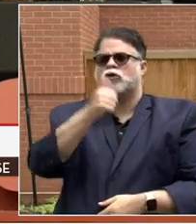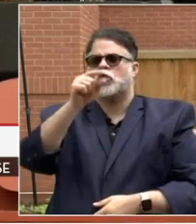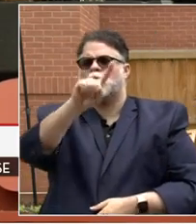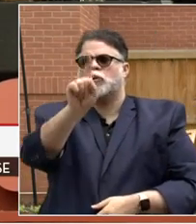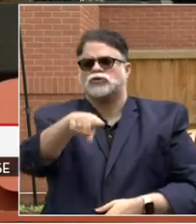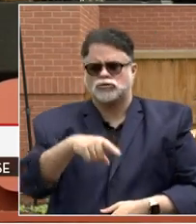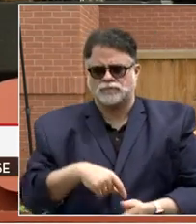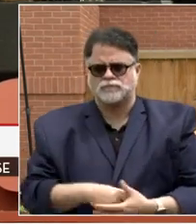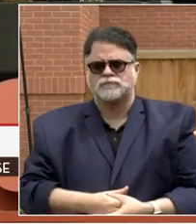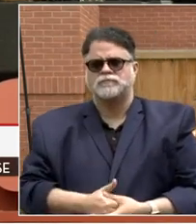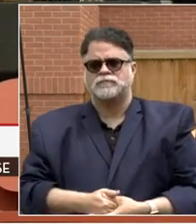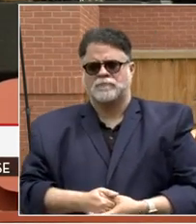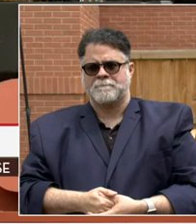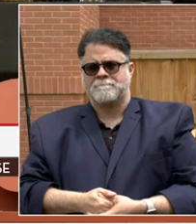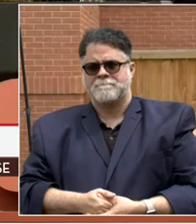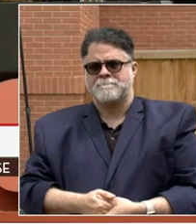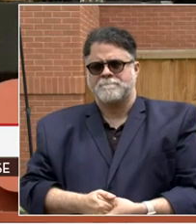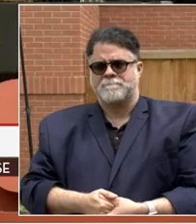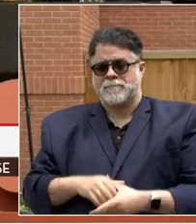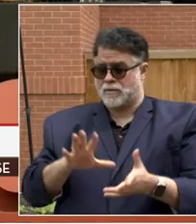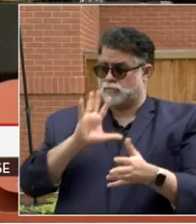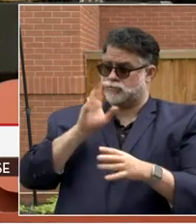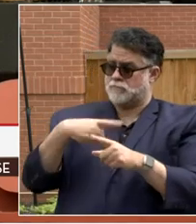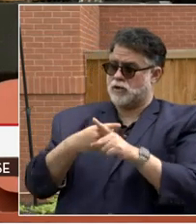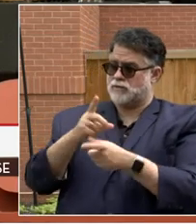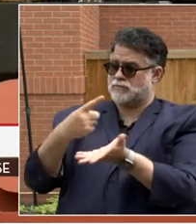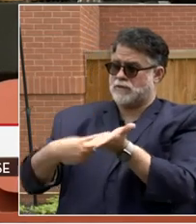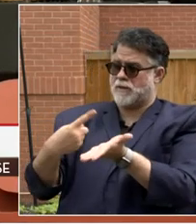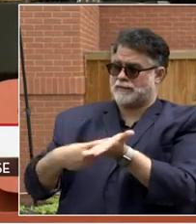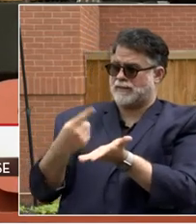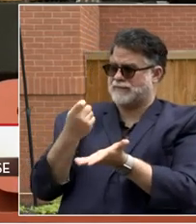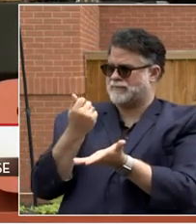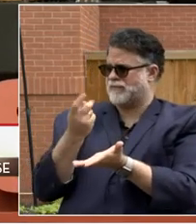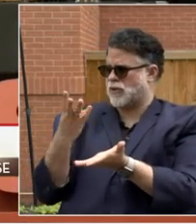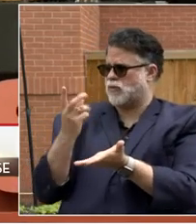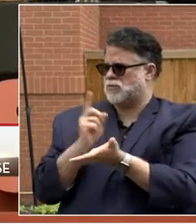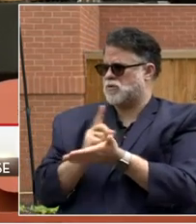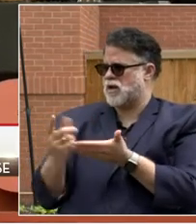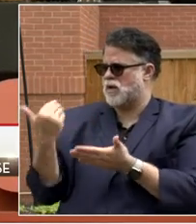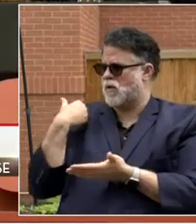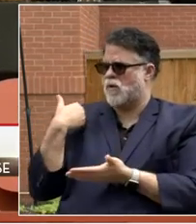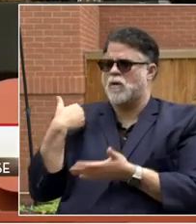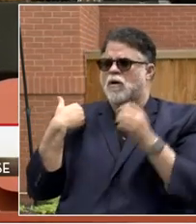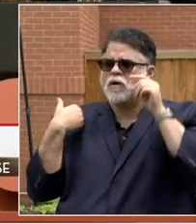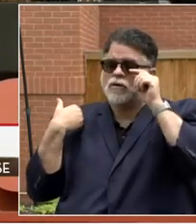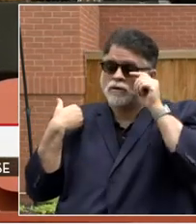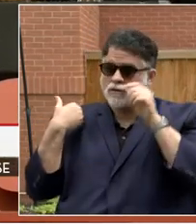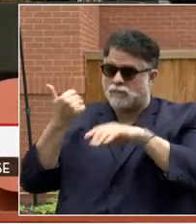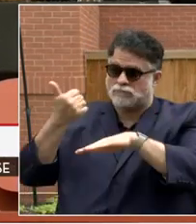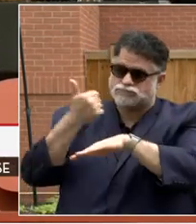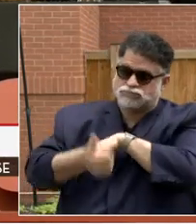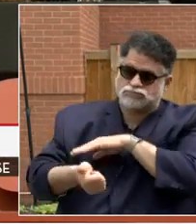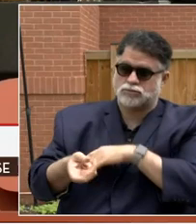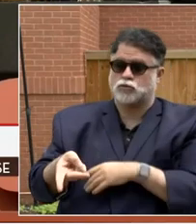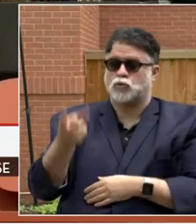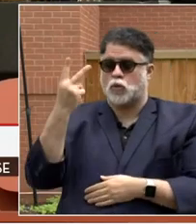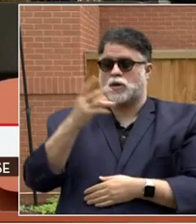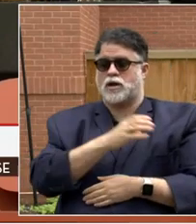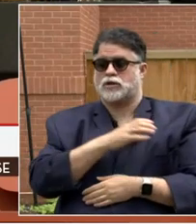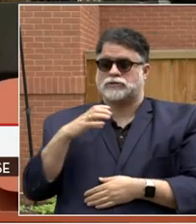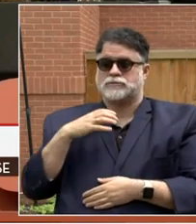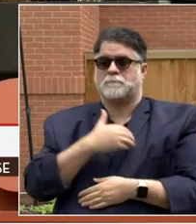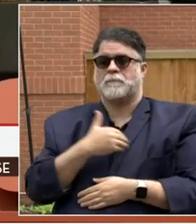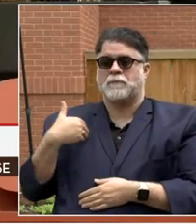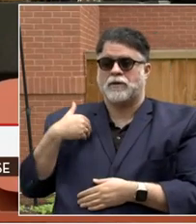held a couple nights ago, and at that debate you were accused by 2 council members of being slow to fund other